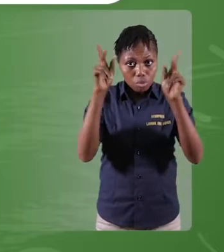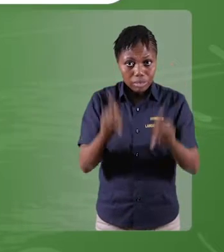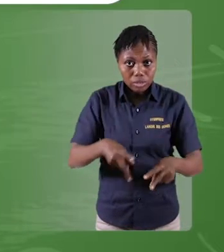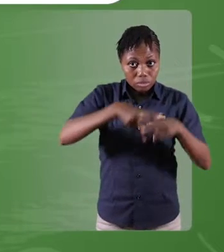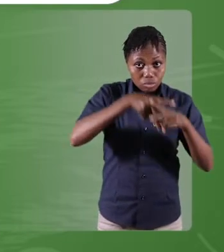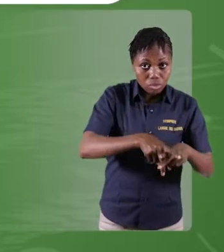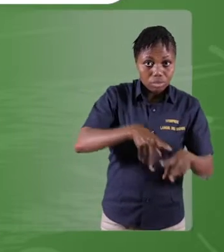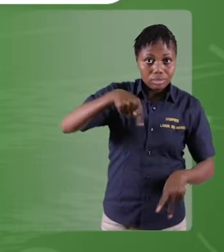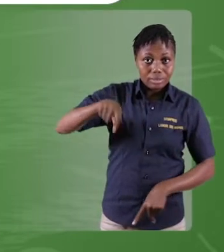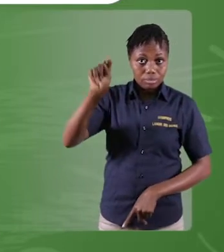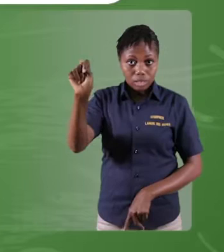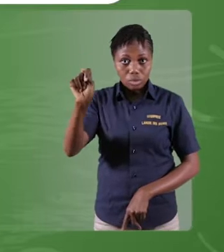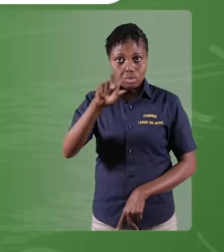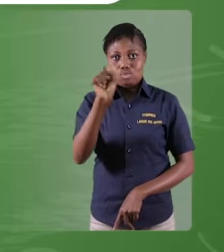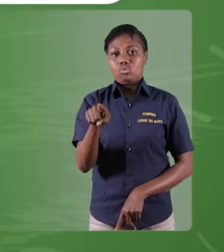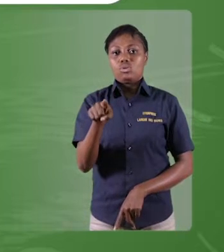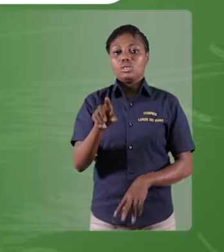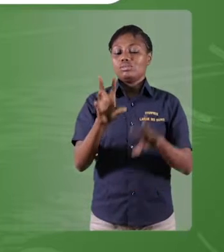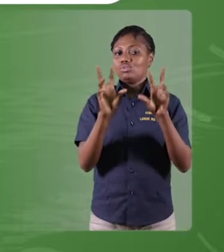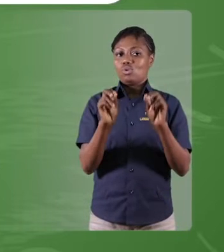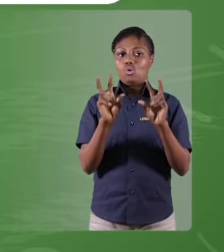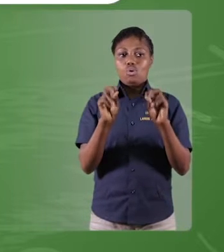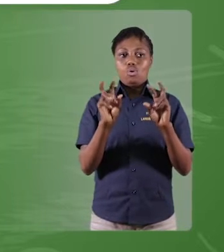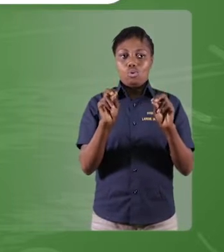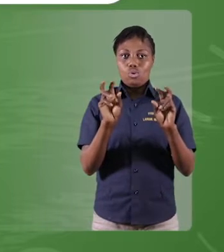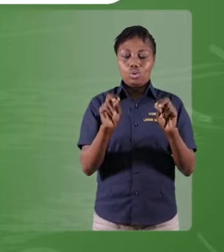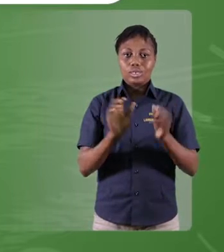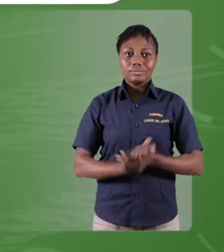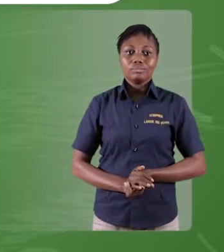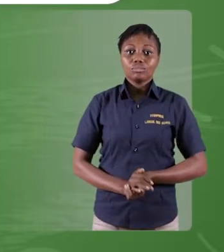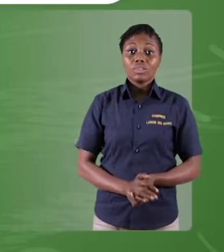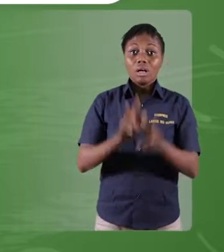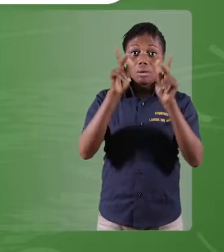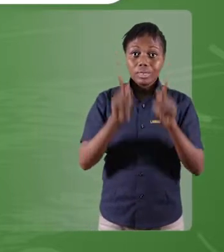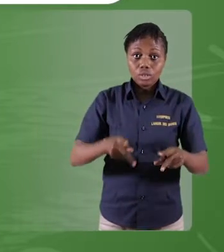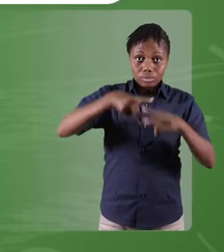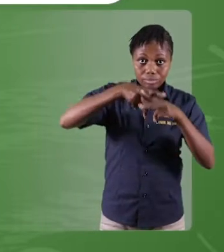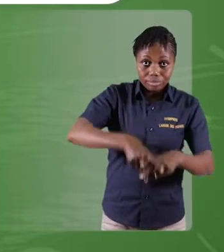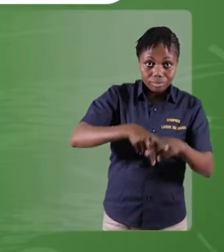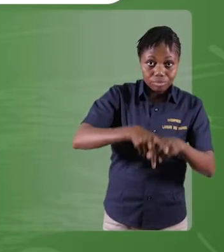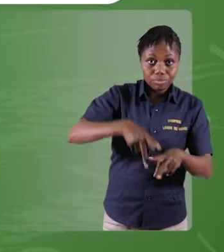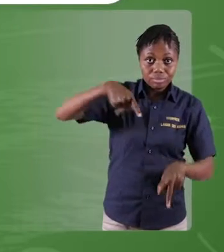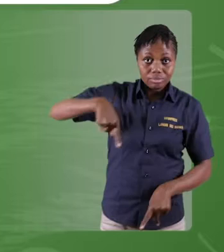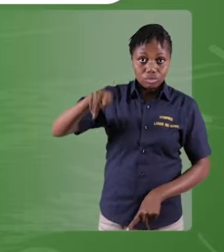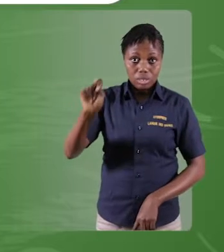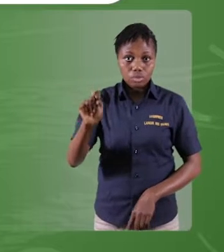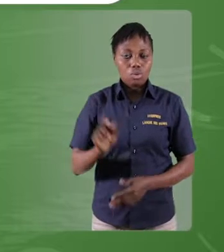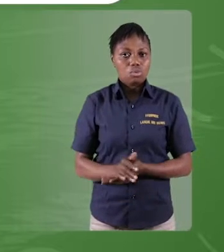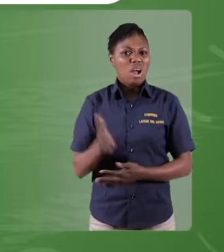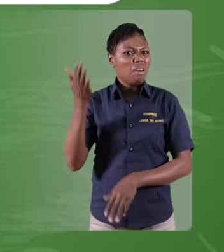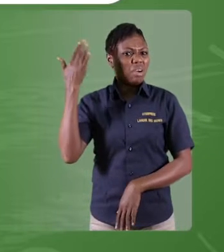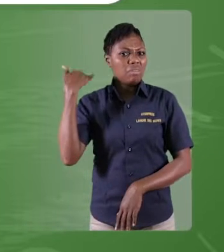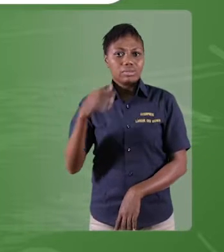in Plateau today? No. So people used to ride bicycles